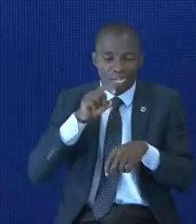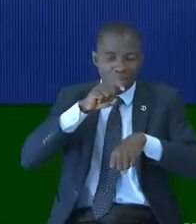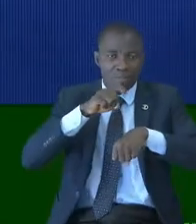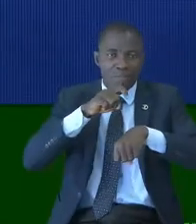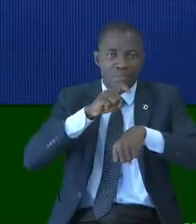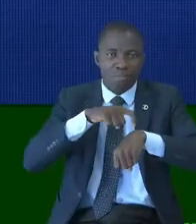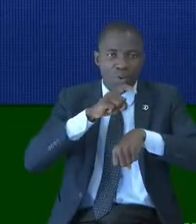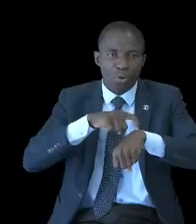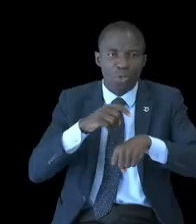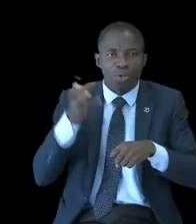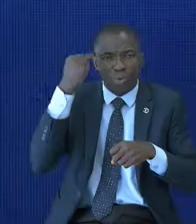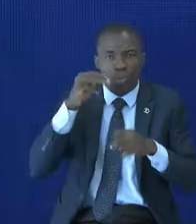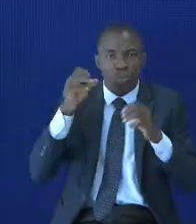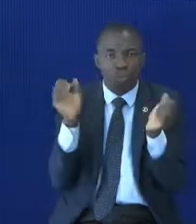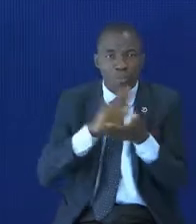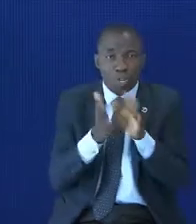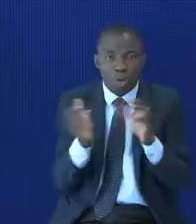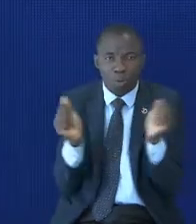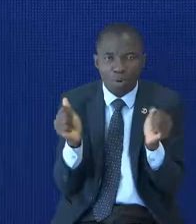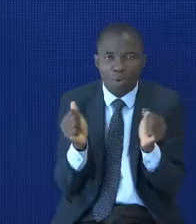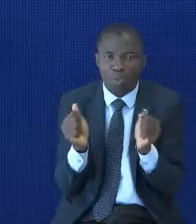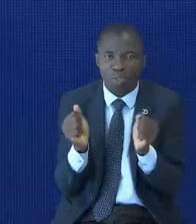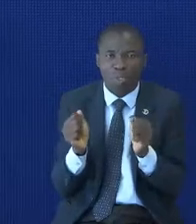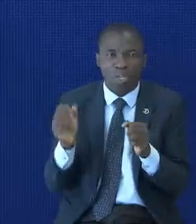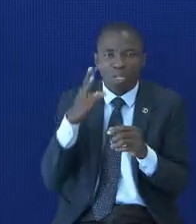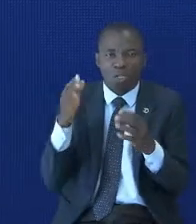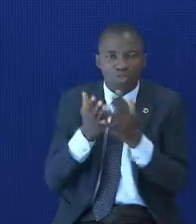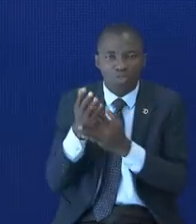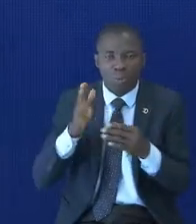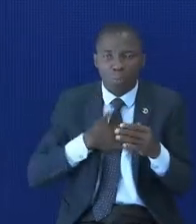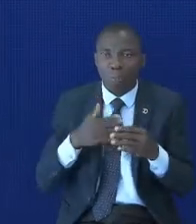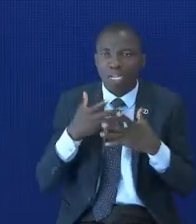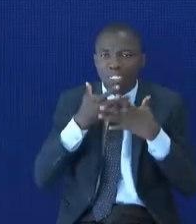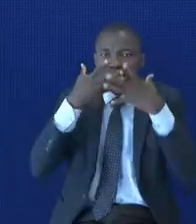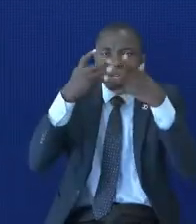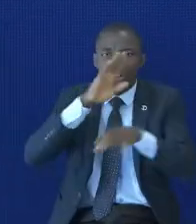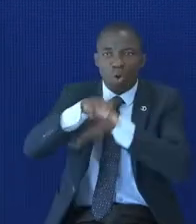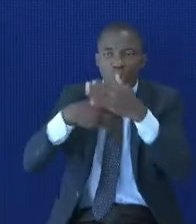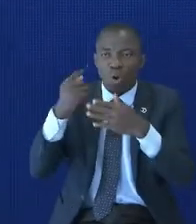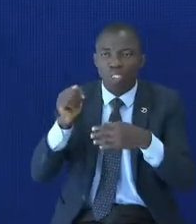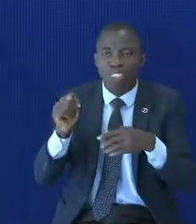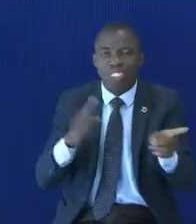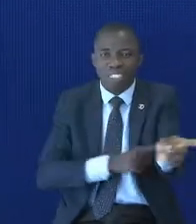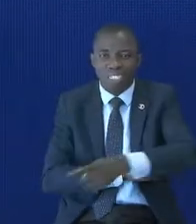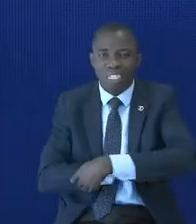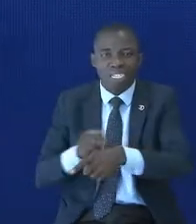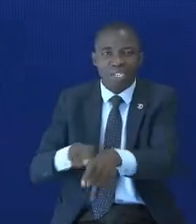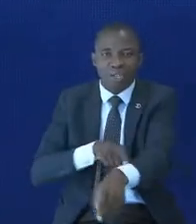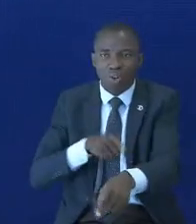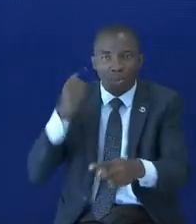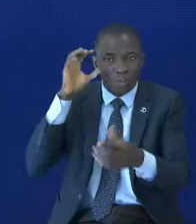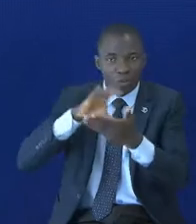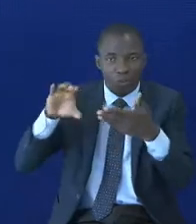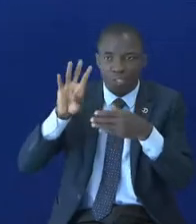waxed old through my roaring all the day long. And then in verse 4, it says in verse